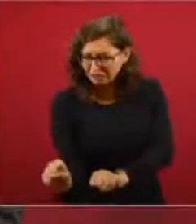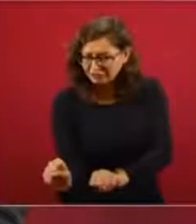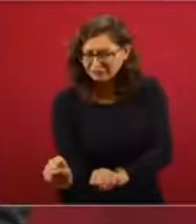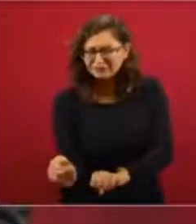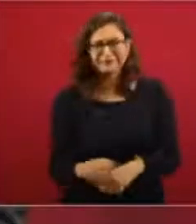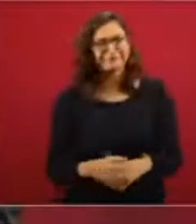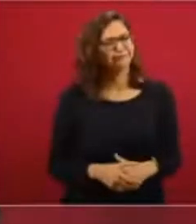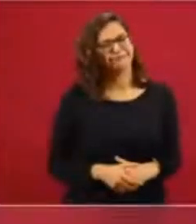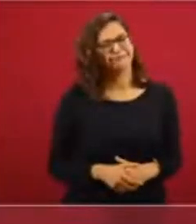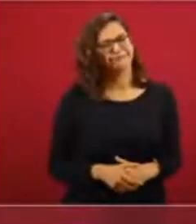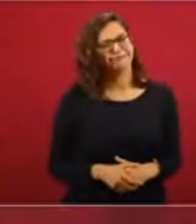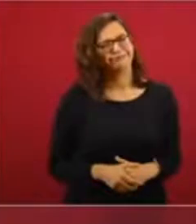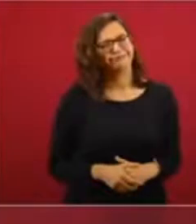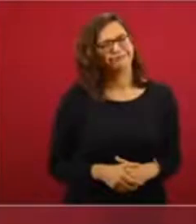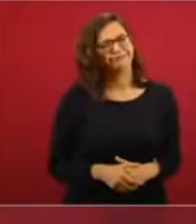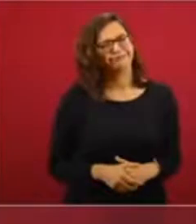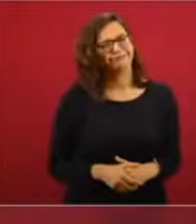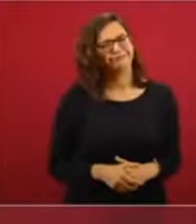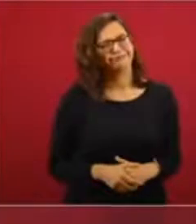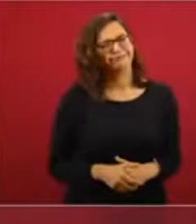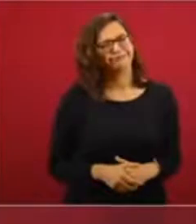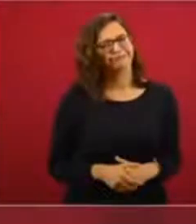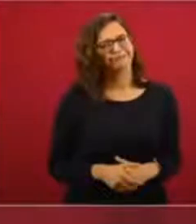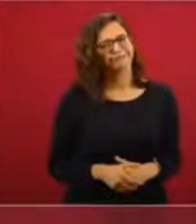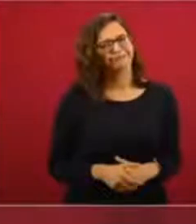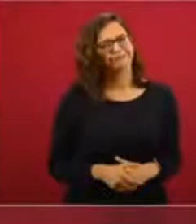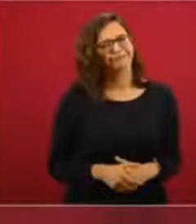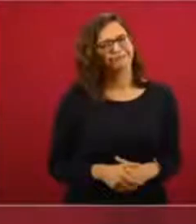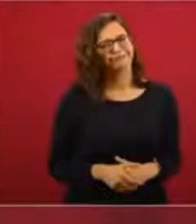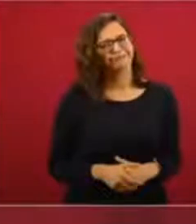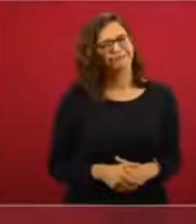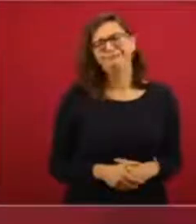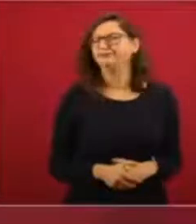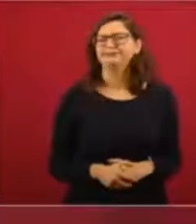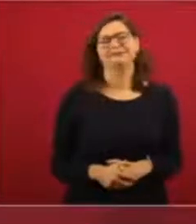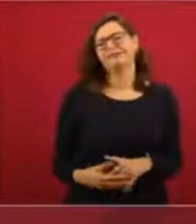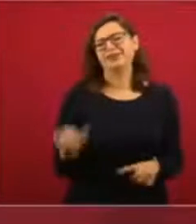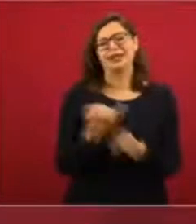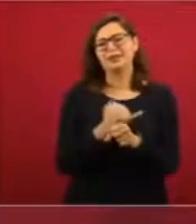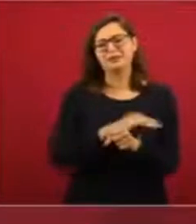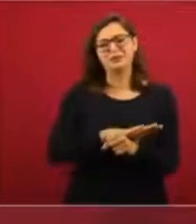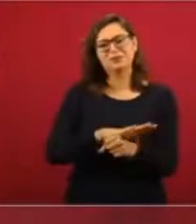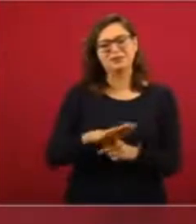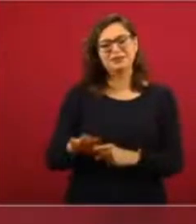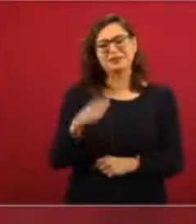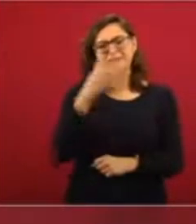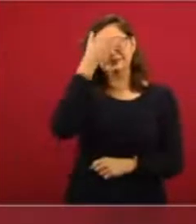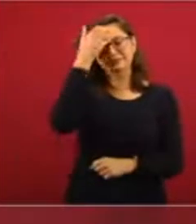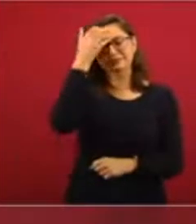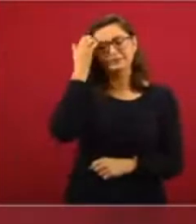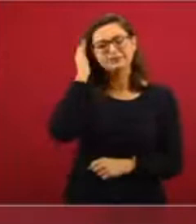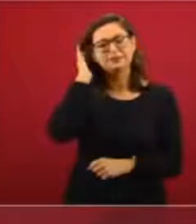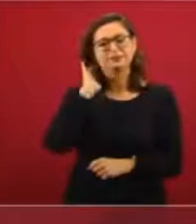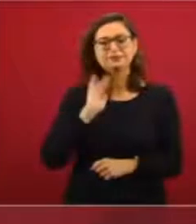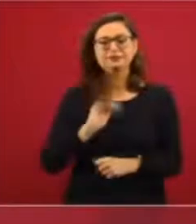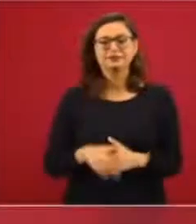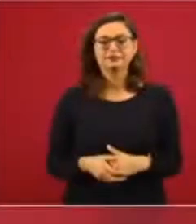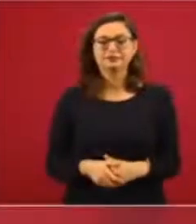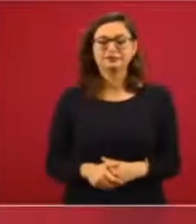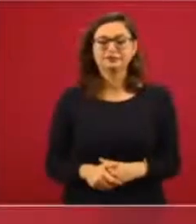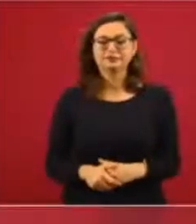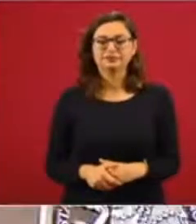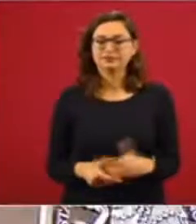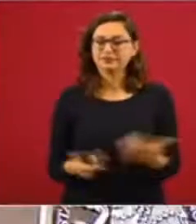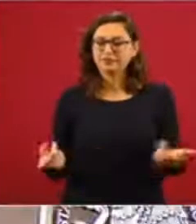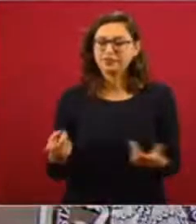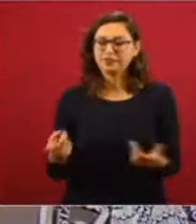no se puede No, you mustn't, shouldn't do it. hacer política sin